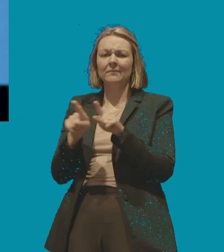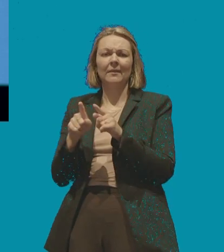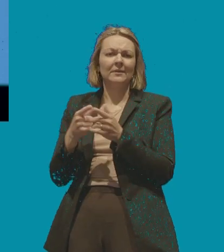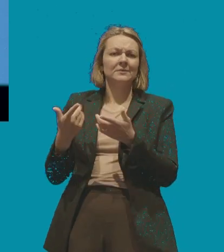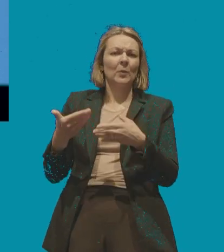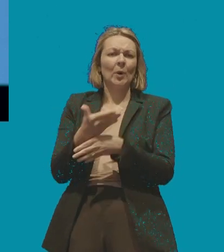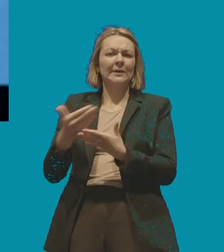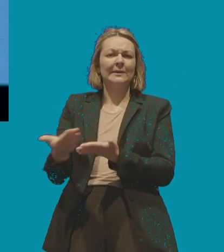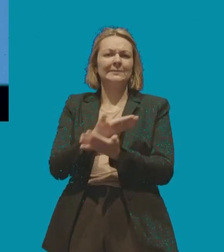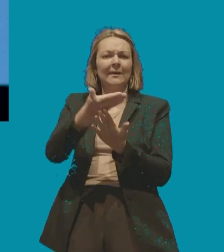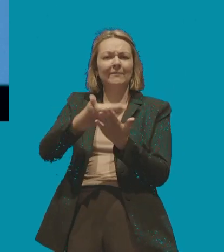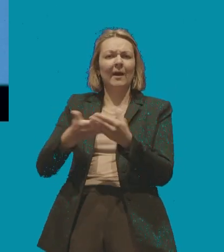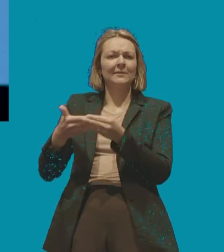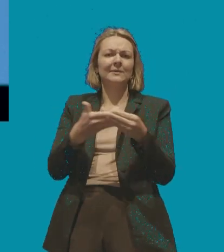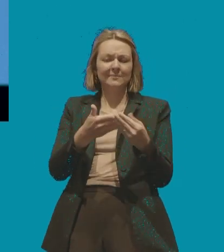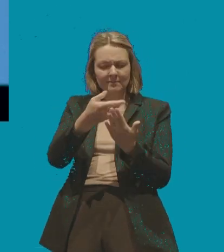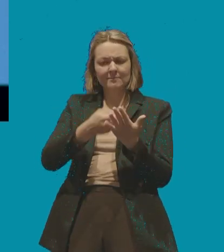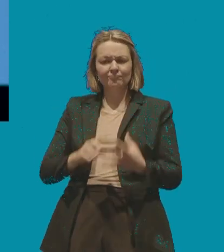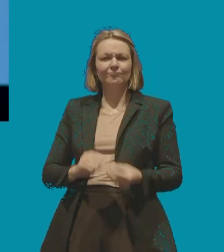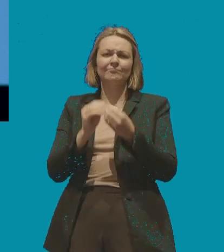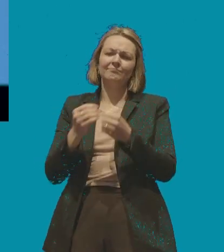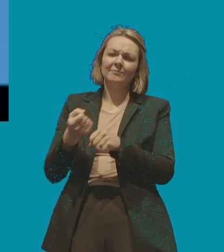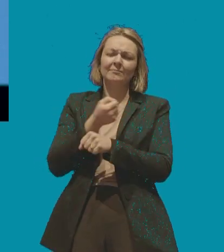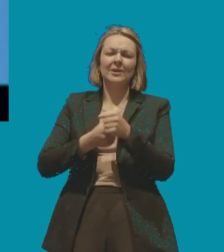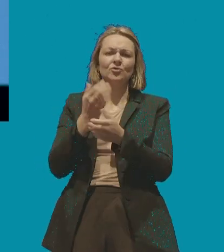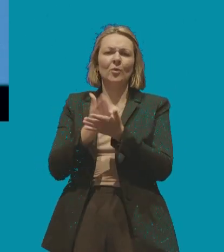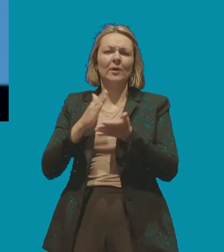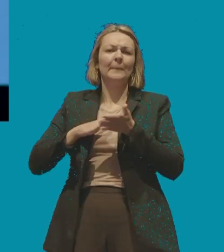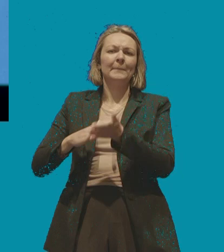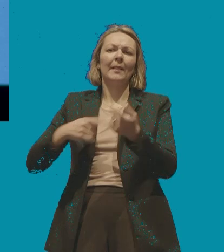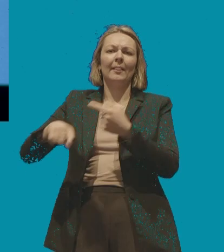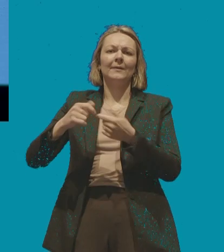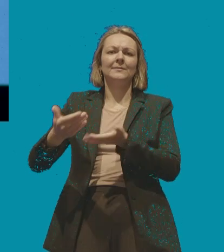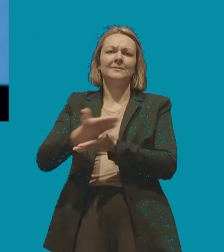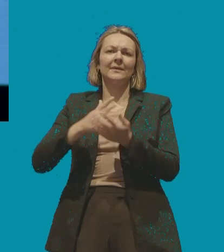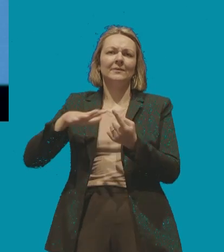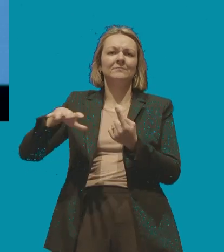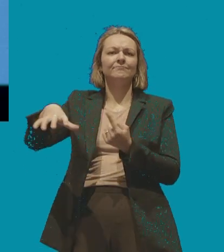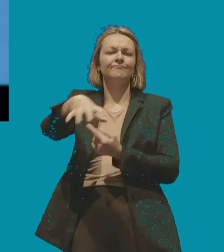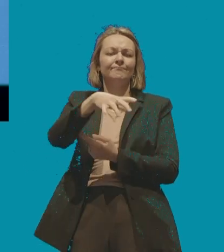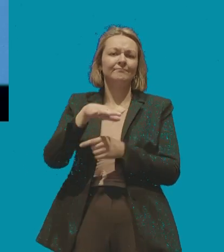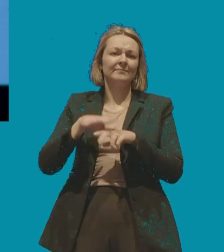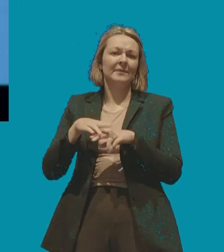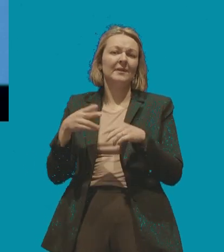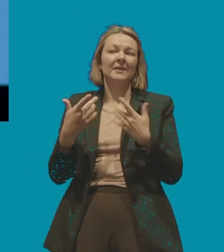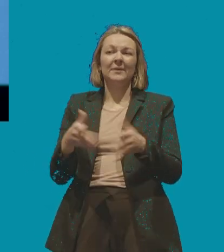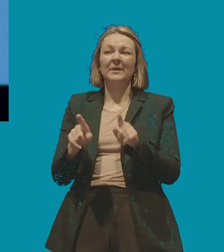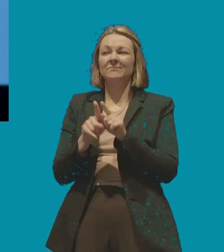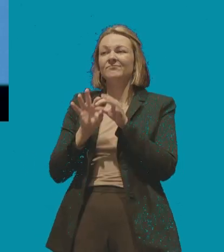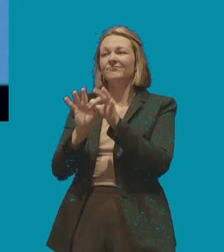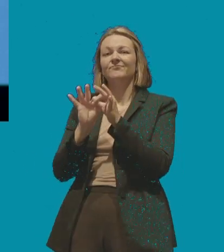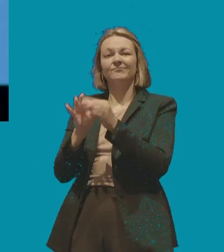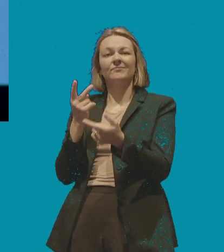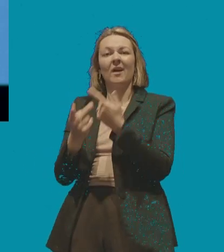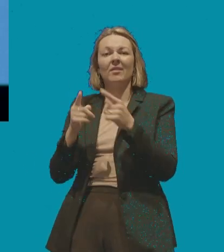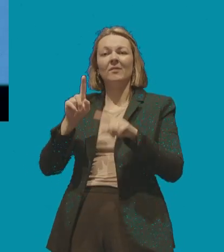guidance, and with significant success, ensuring millions of workers had a safer environment to work in. He supported Francis O'Grady in securing furlough